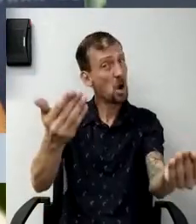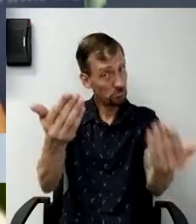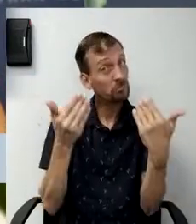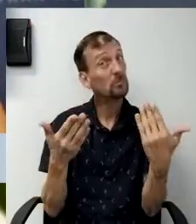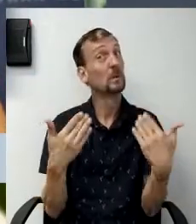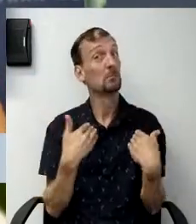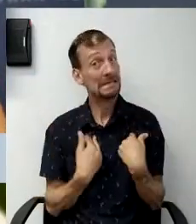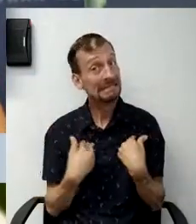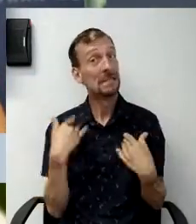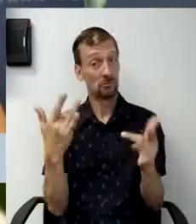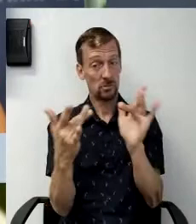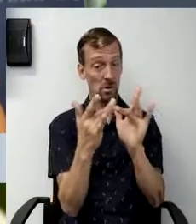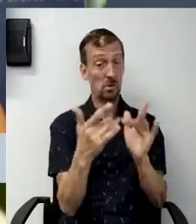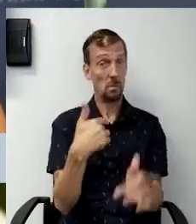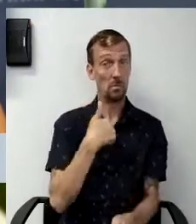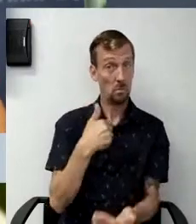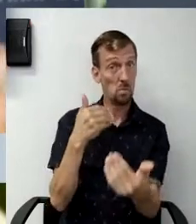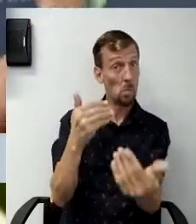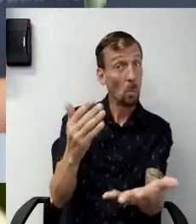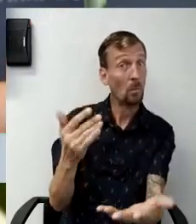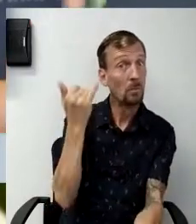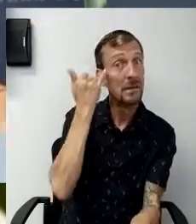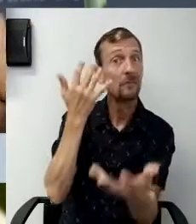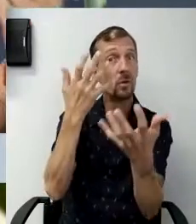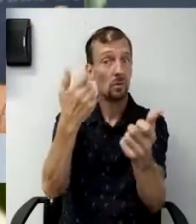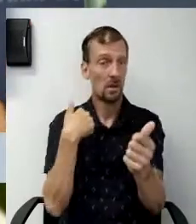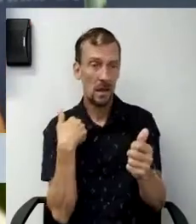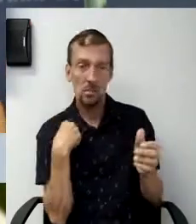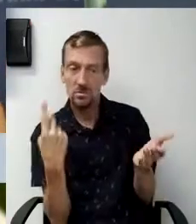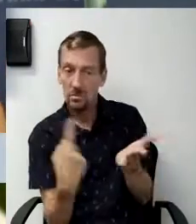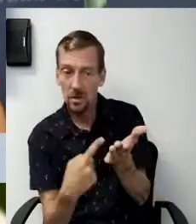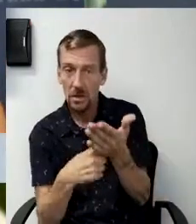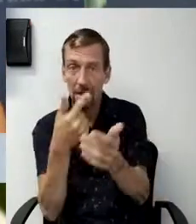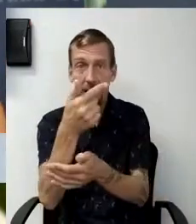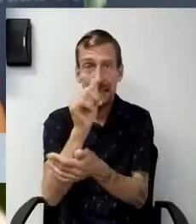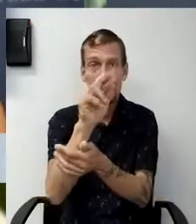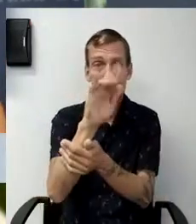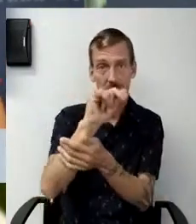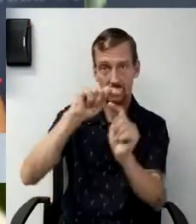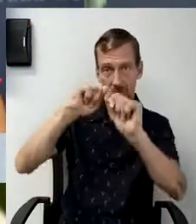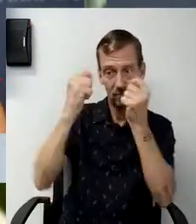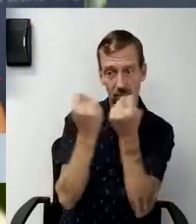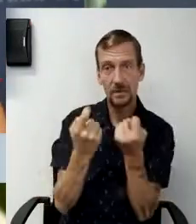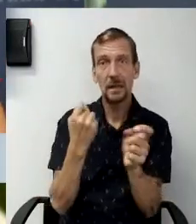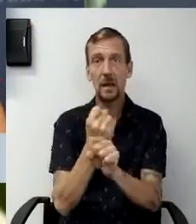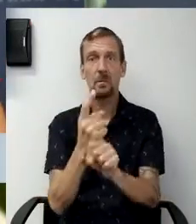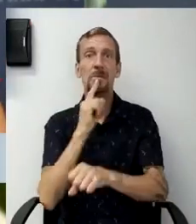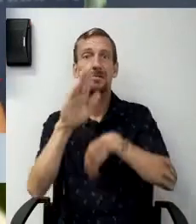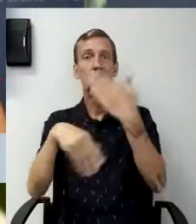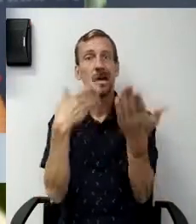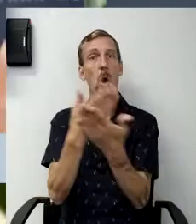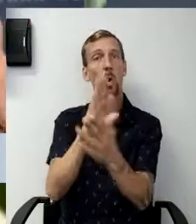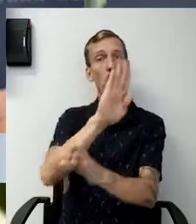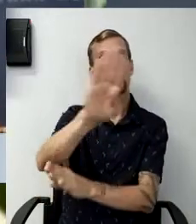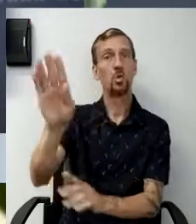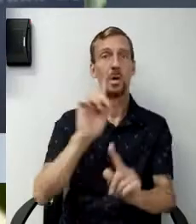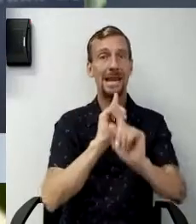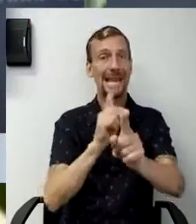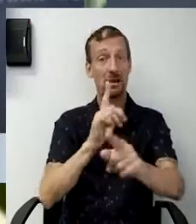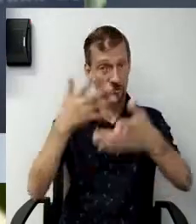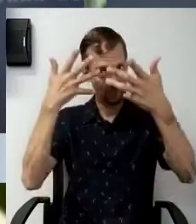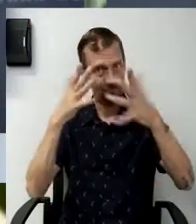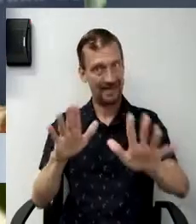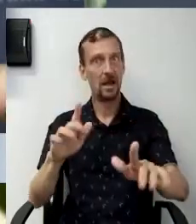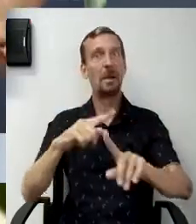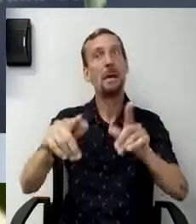to contact me, and I'll get with Gary and the team, and we'll make sure that you have the answers that you need. But